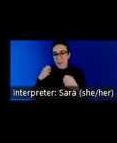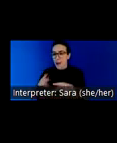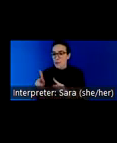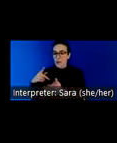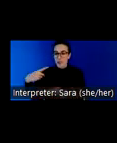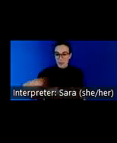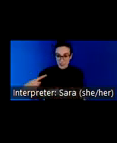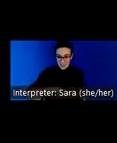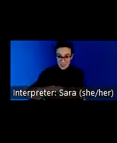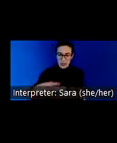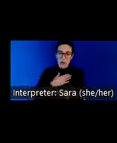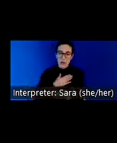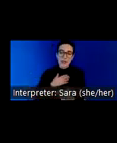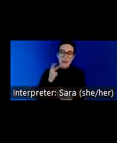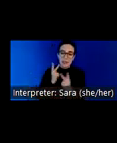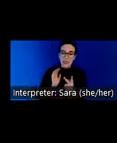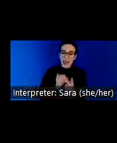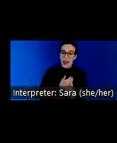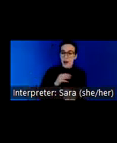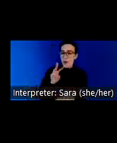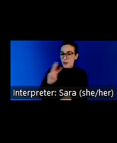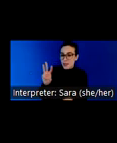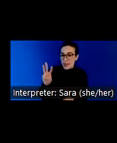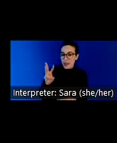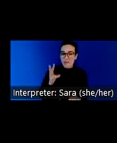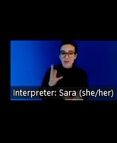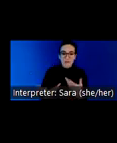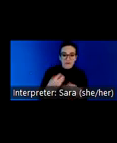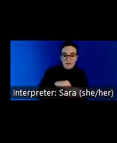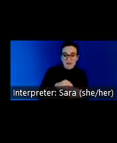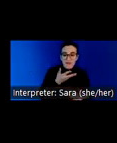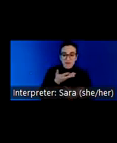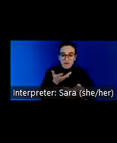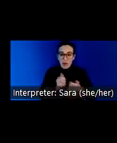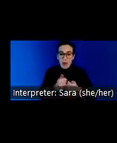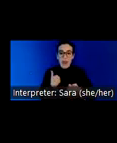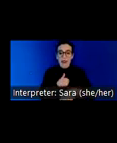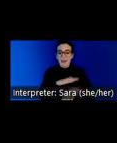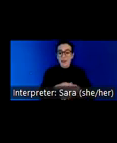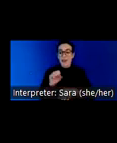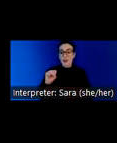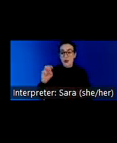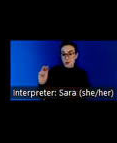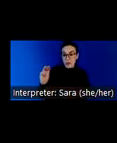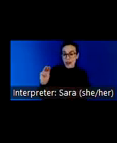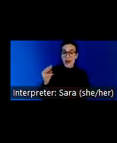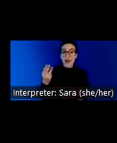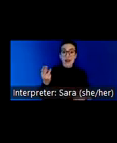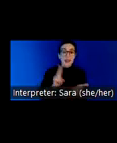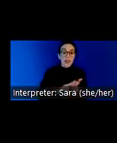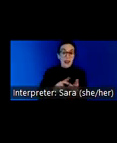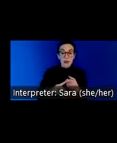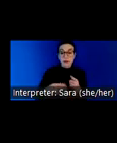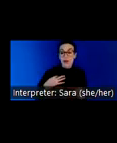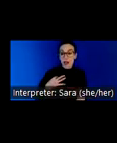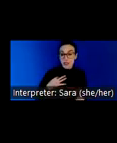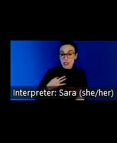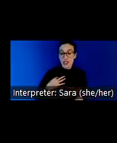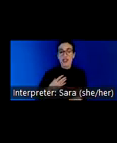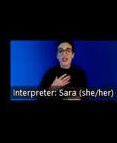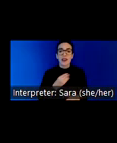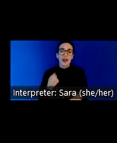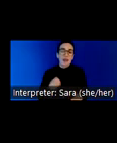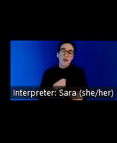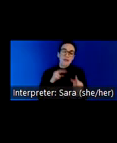site, engage with us on social media, sign up to be a volunteer, and we can't wait